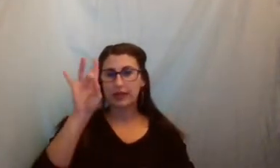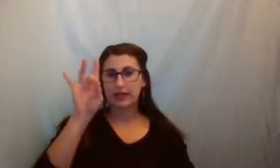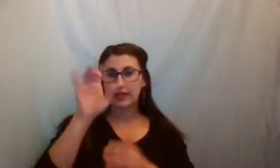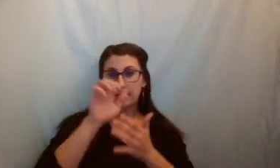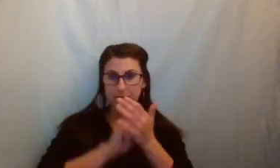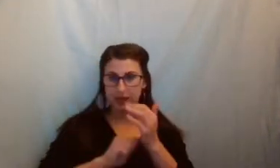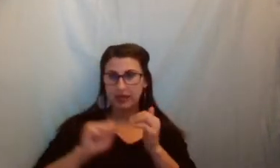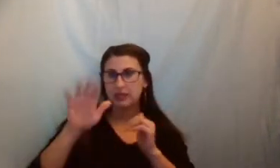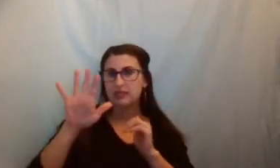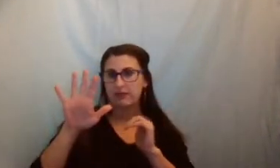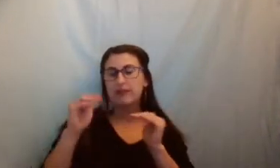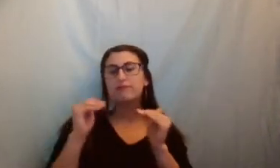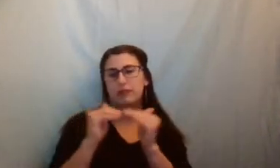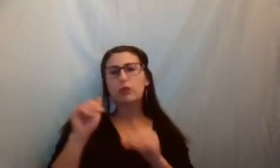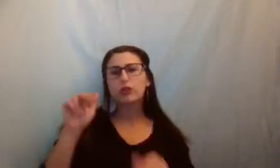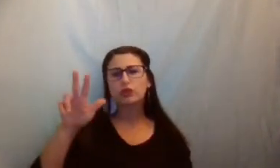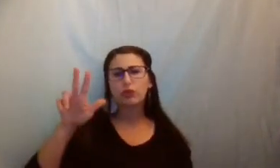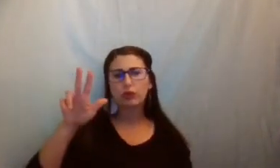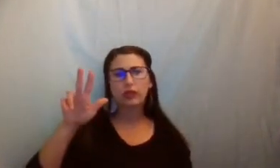8 minus 5, that's 3.